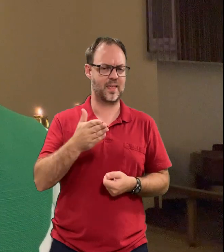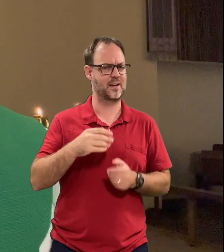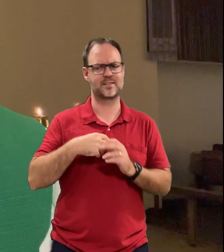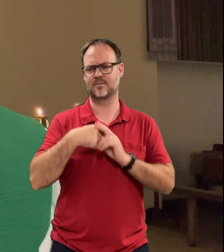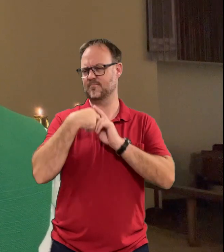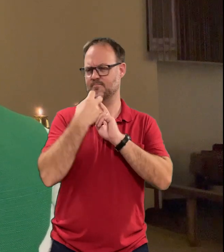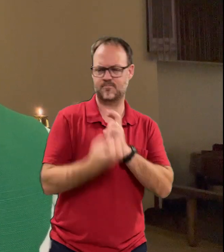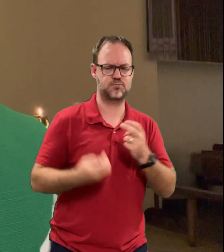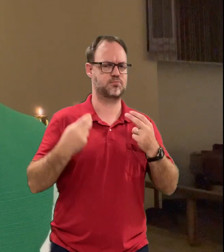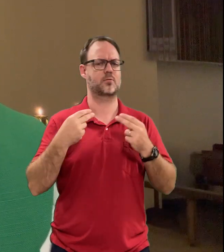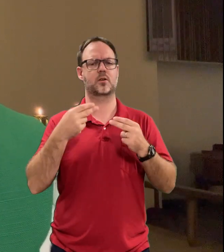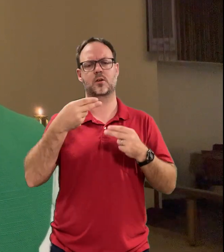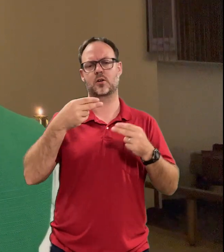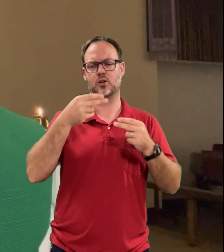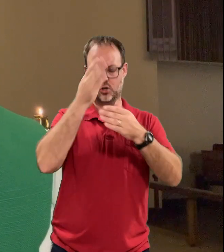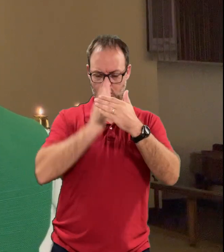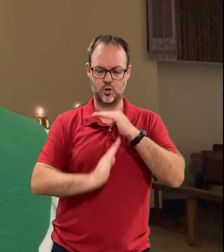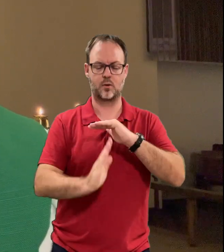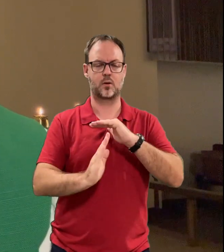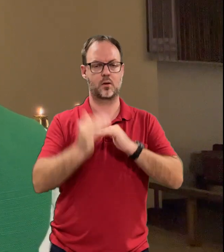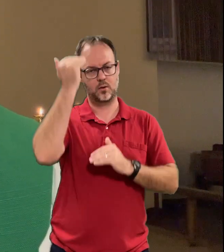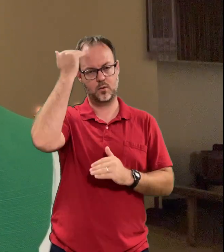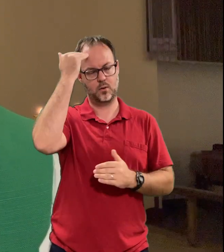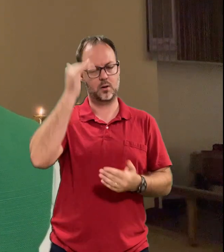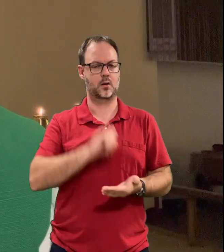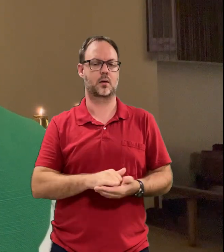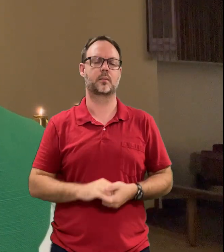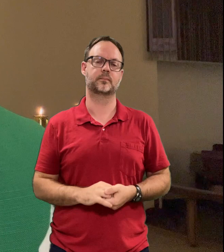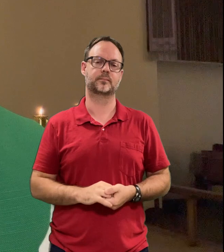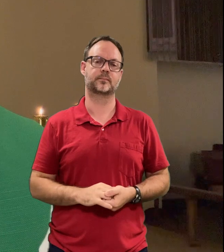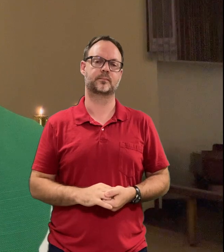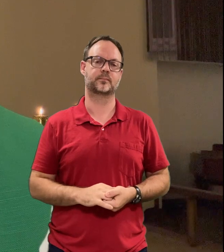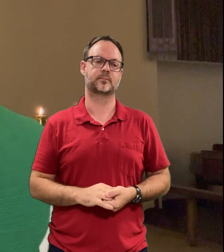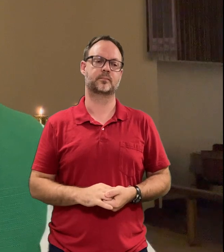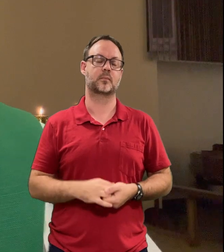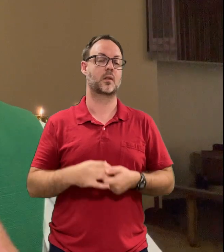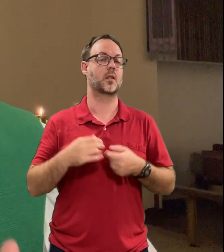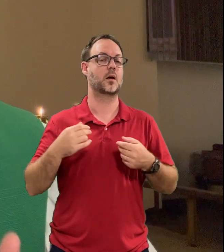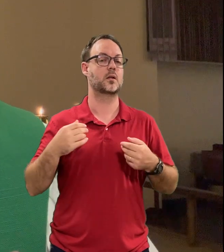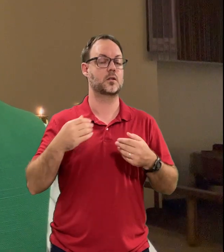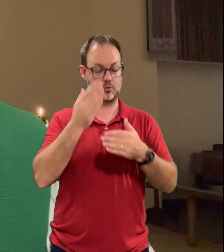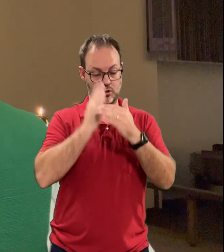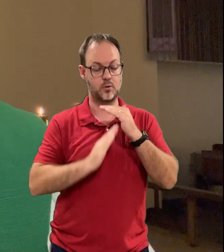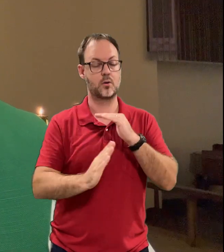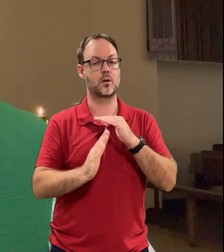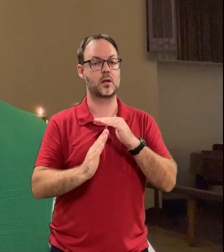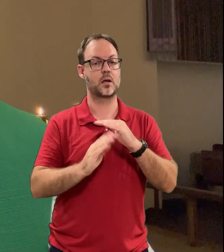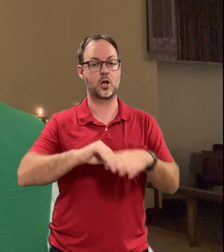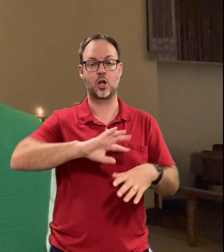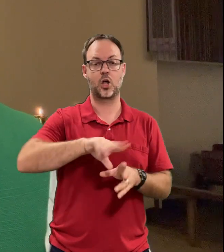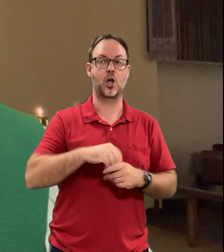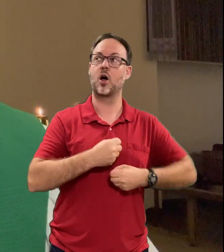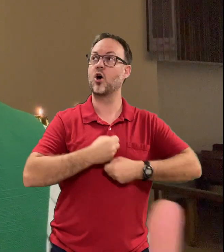There is a deep humility in recognizing that. There is a humility